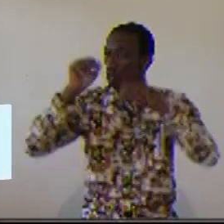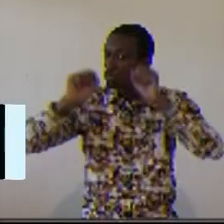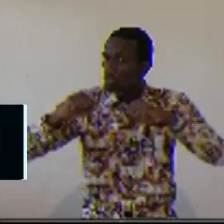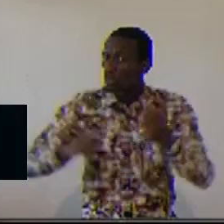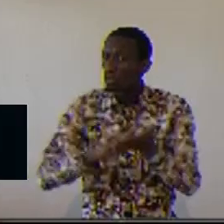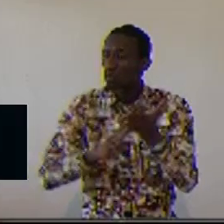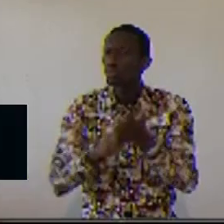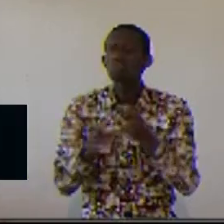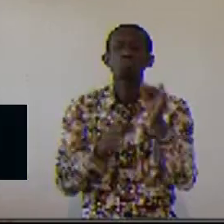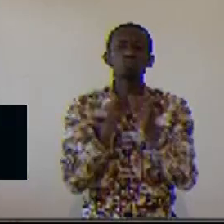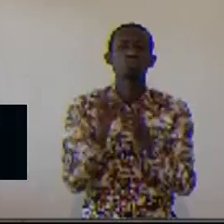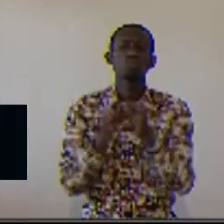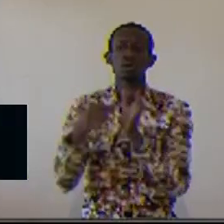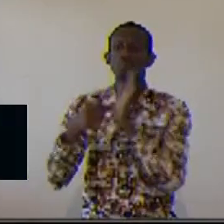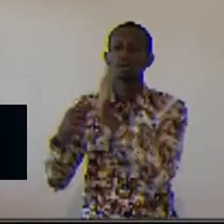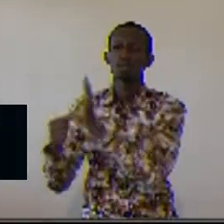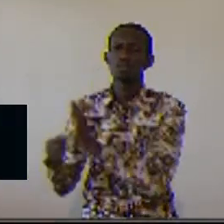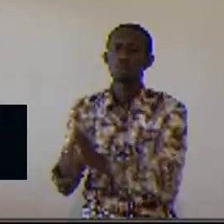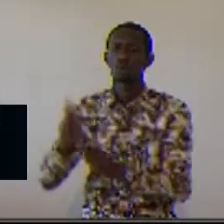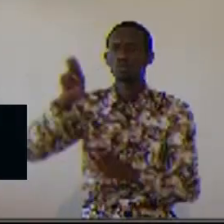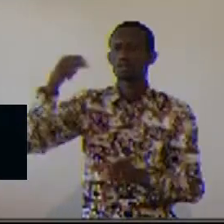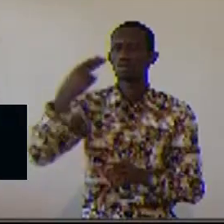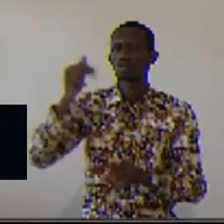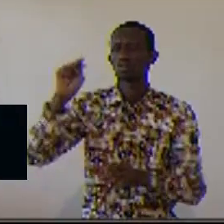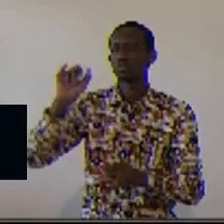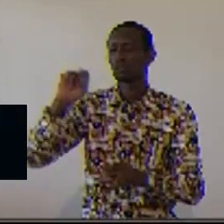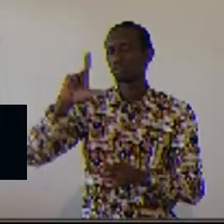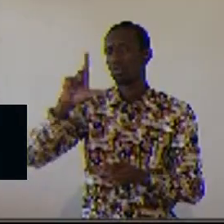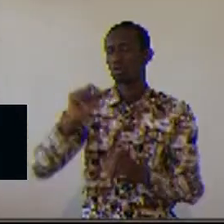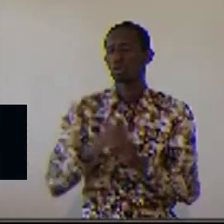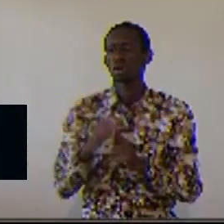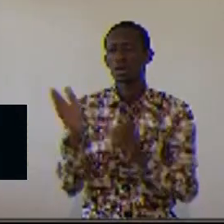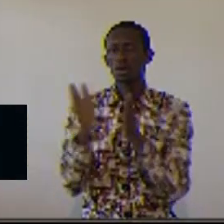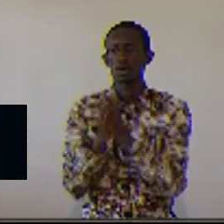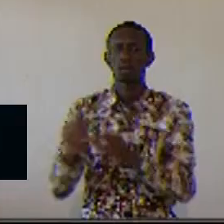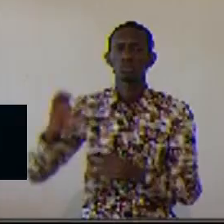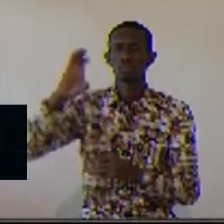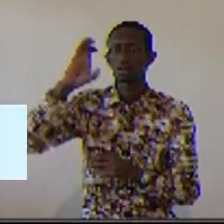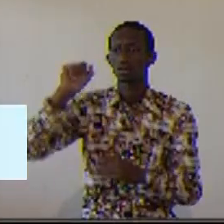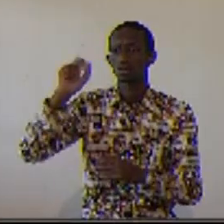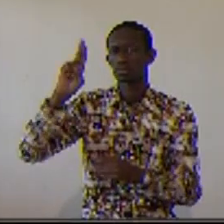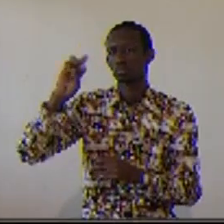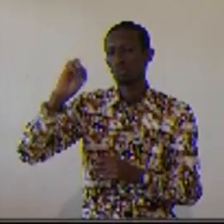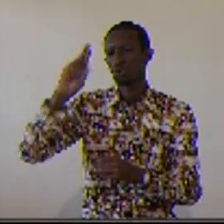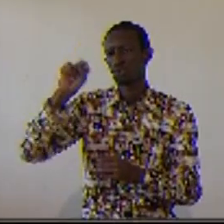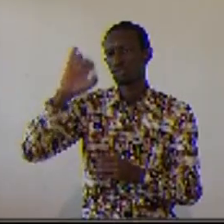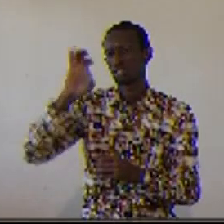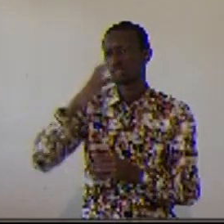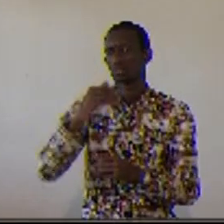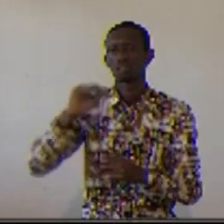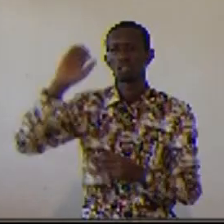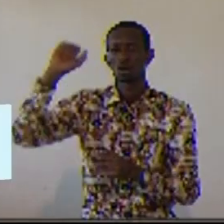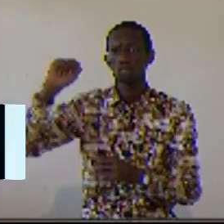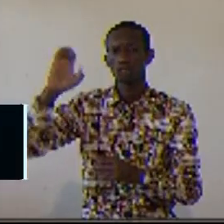phenol and carboxylic acids. So phenol doesn't react with this, but carboxylic acids